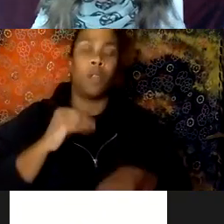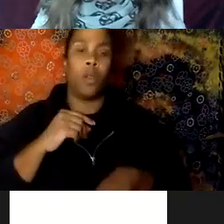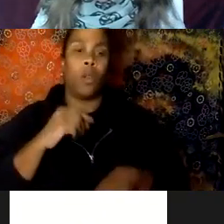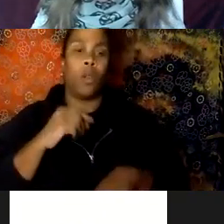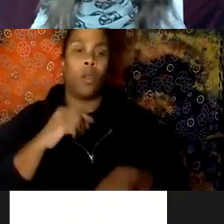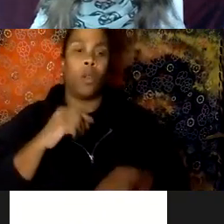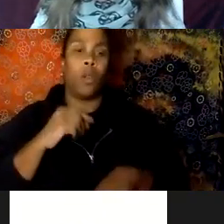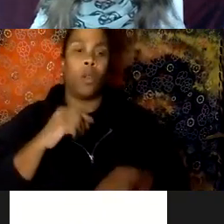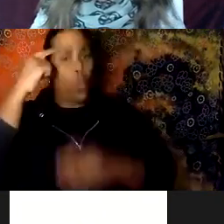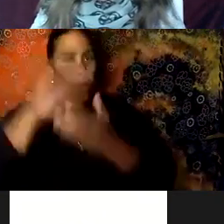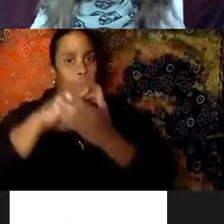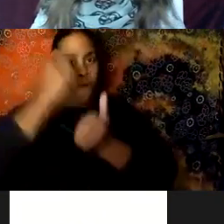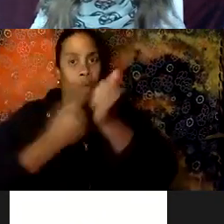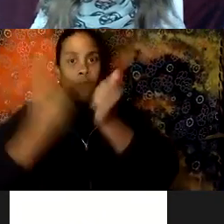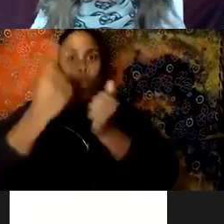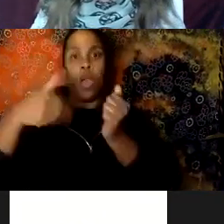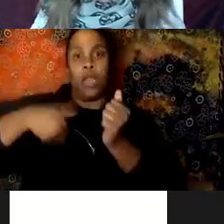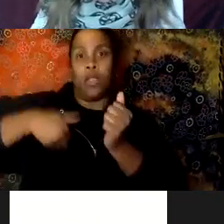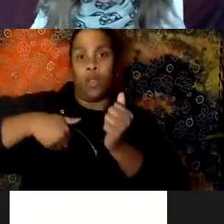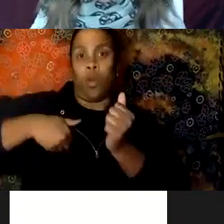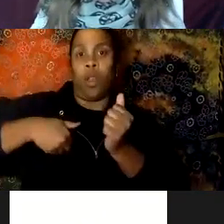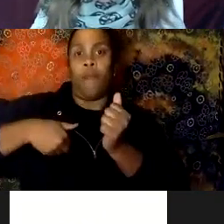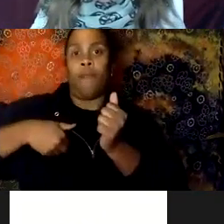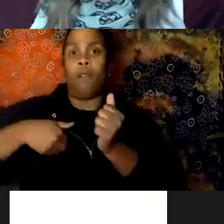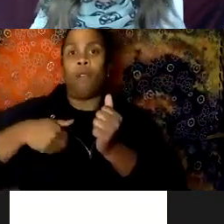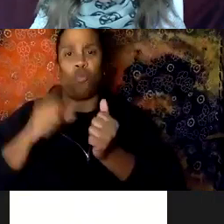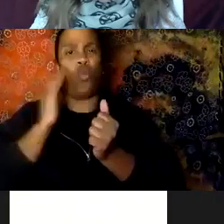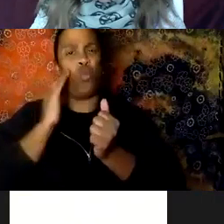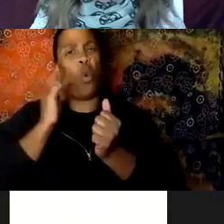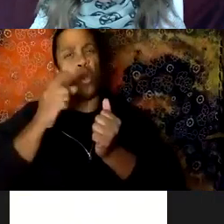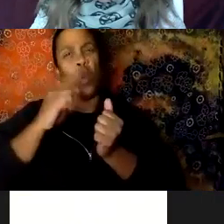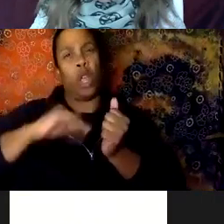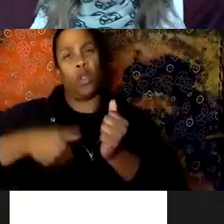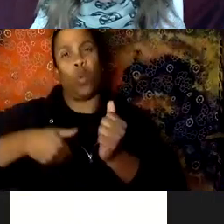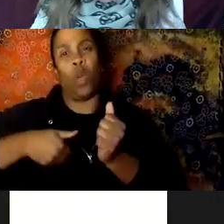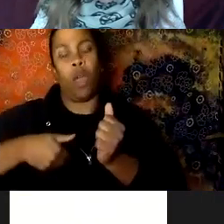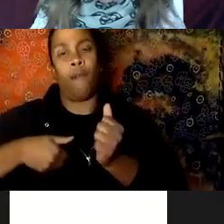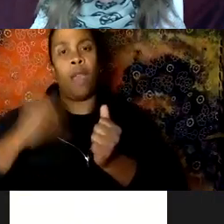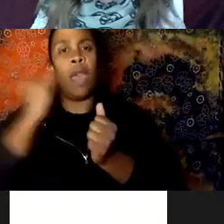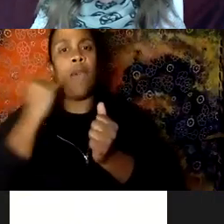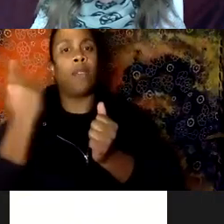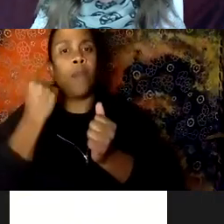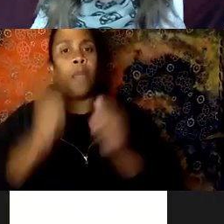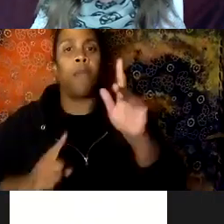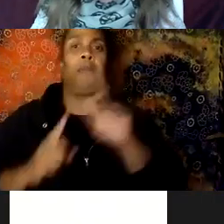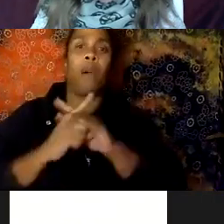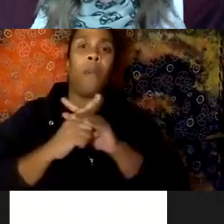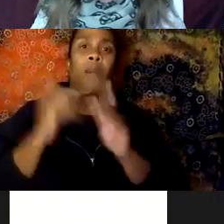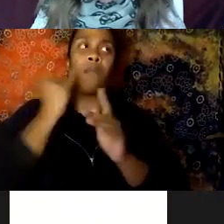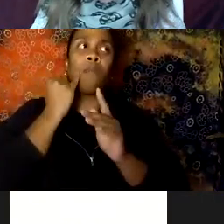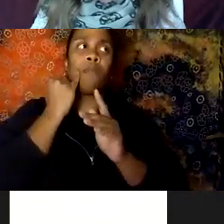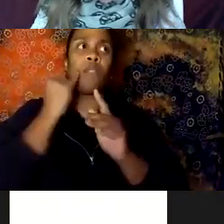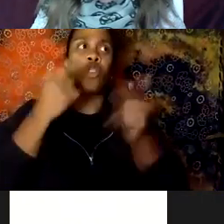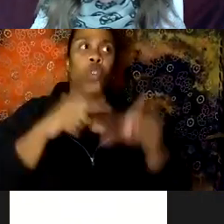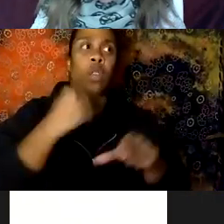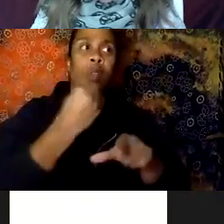in particular, because you're here, you know you're intuitive. So if something arrives for you when someone's asking a question, we request